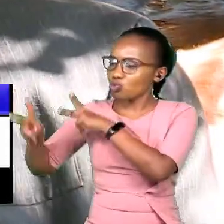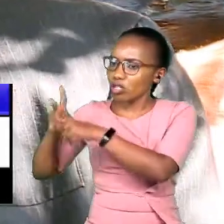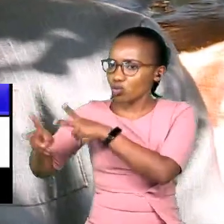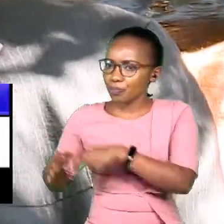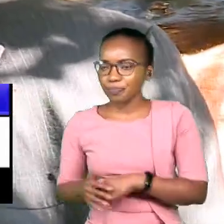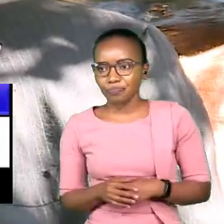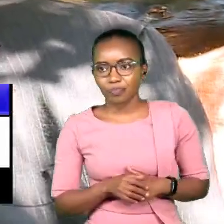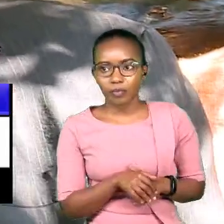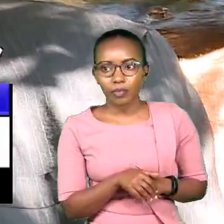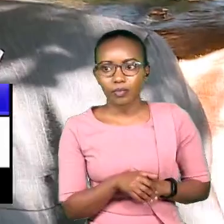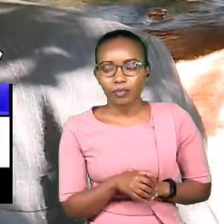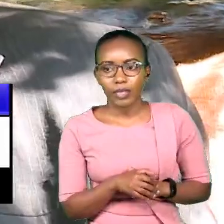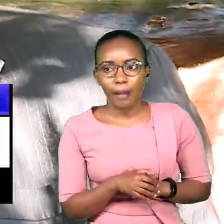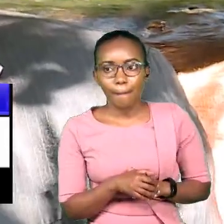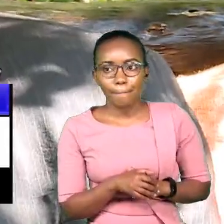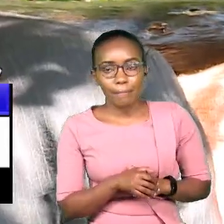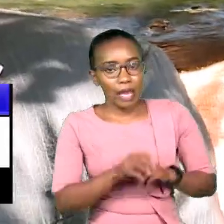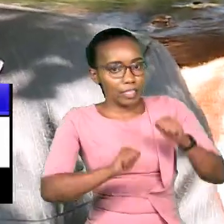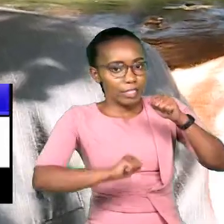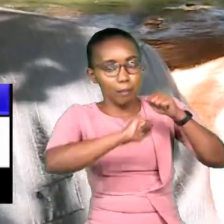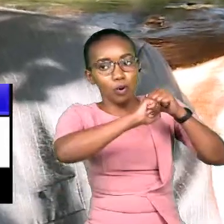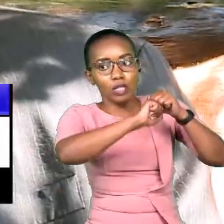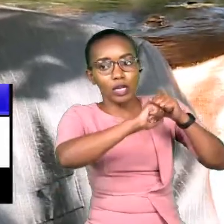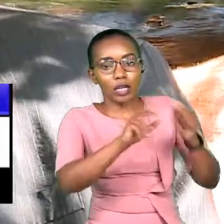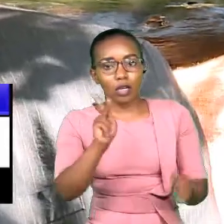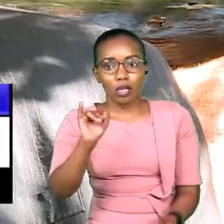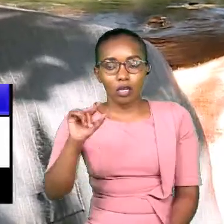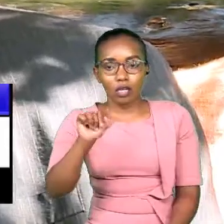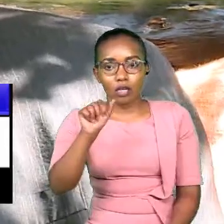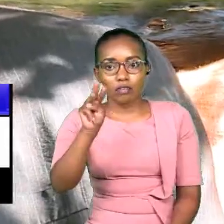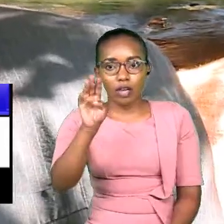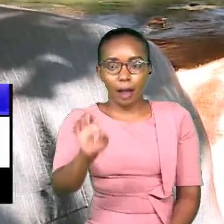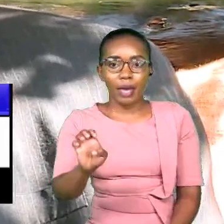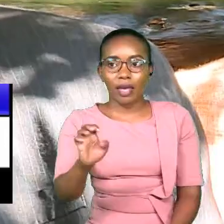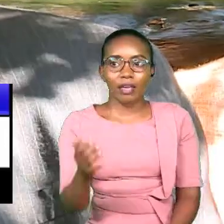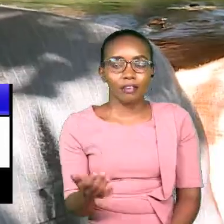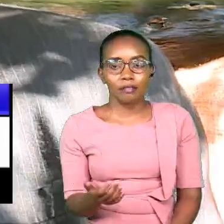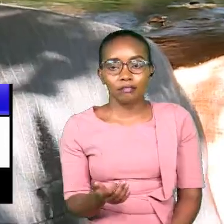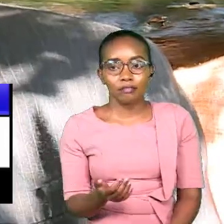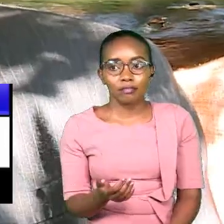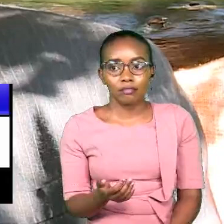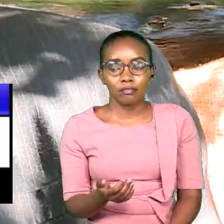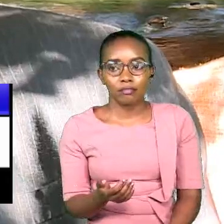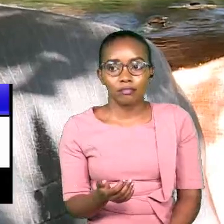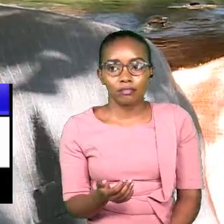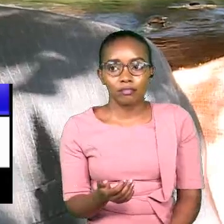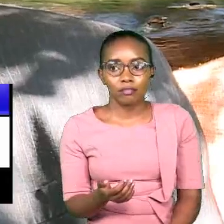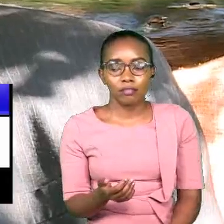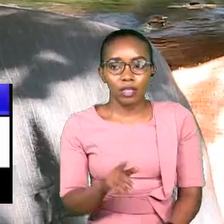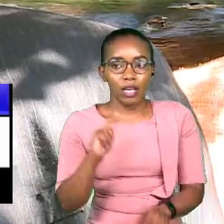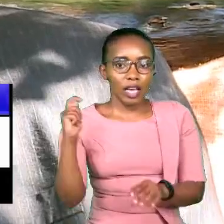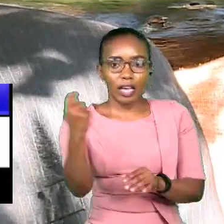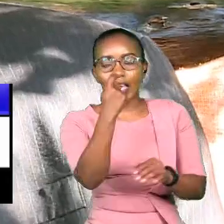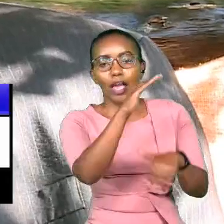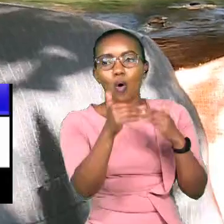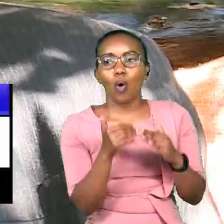In fact, the greatest supporters of a Rueben Kigame presidency, I would say, is Kenya as a